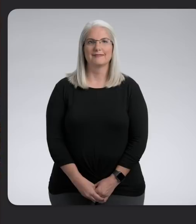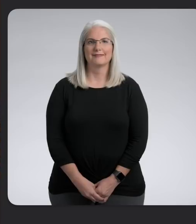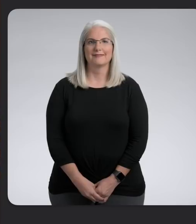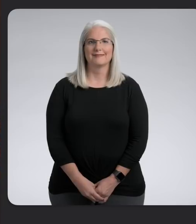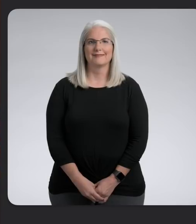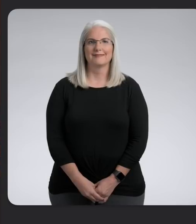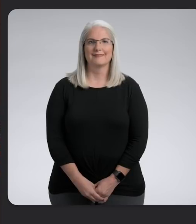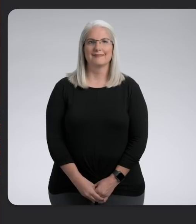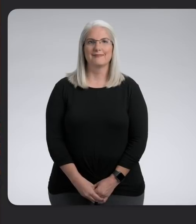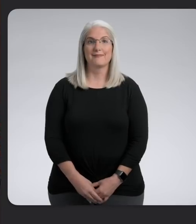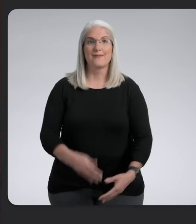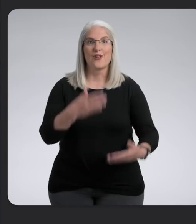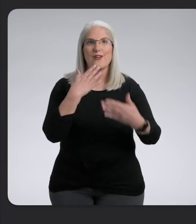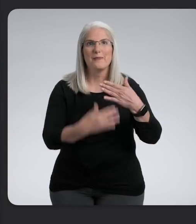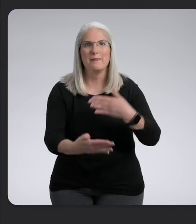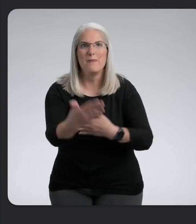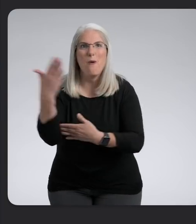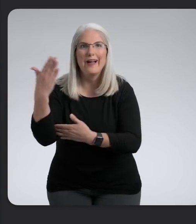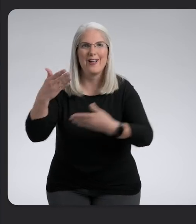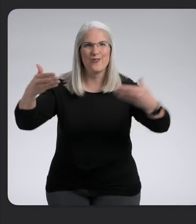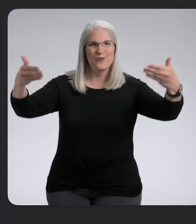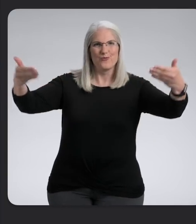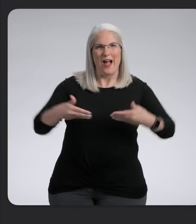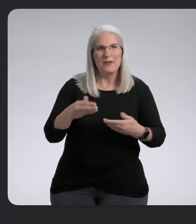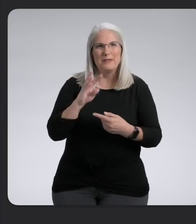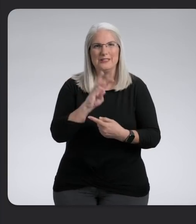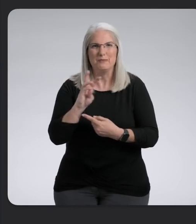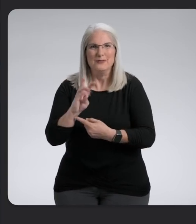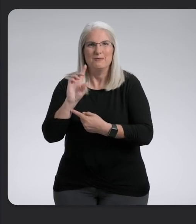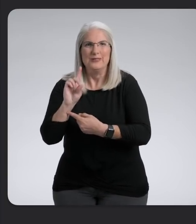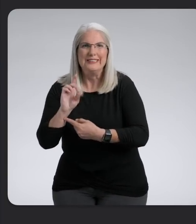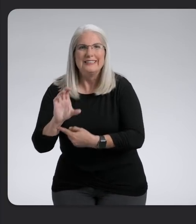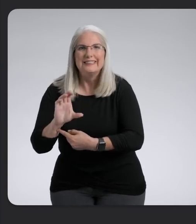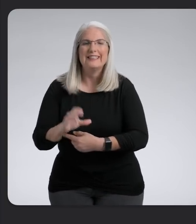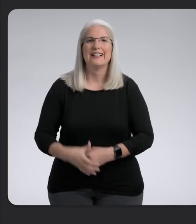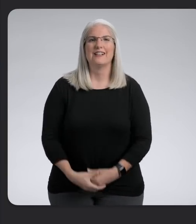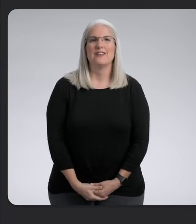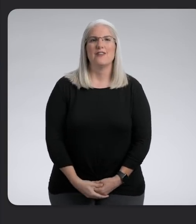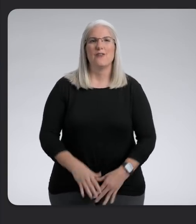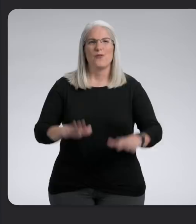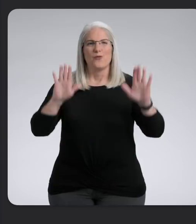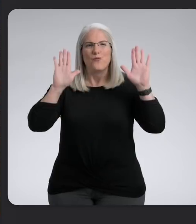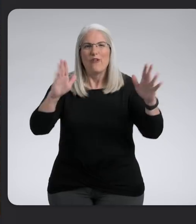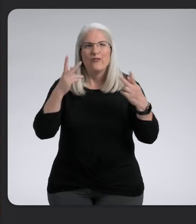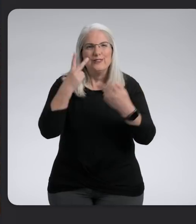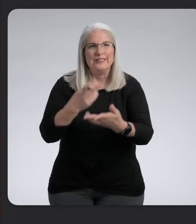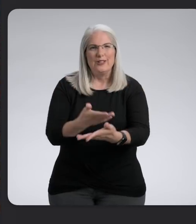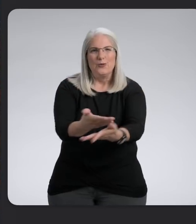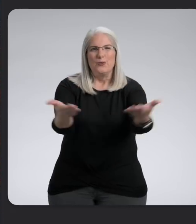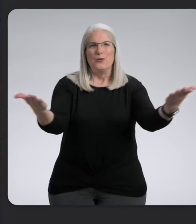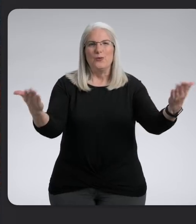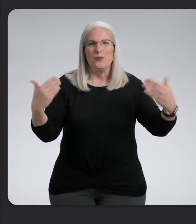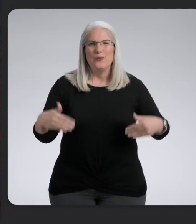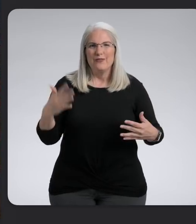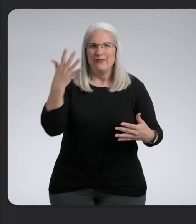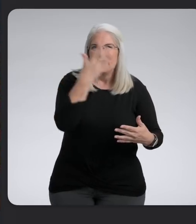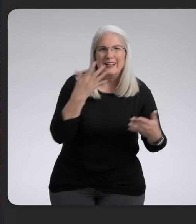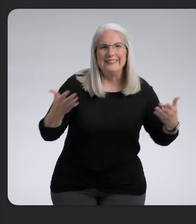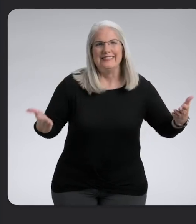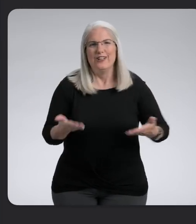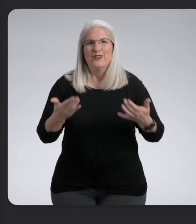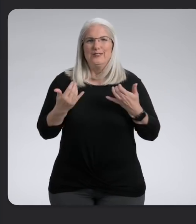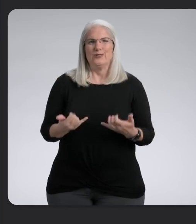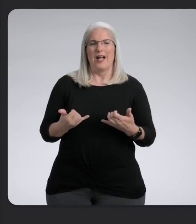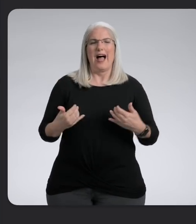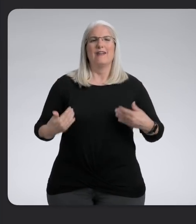Good morning and welcome to WWDC. It's wonderful to see so many familiar faces with us today.